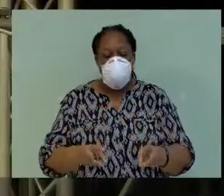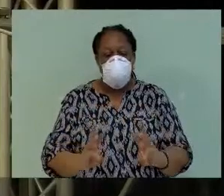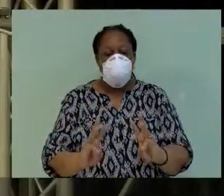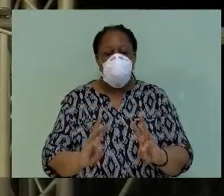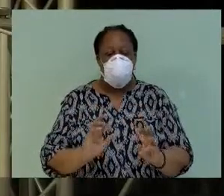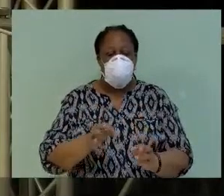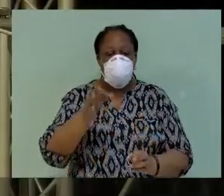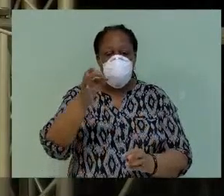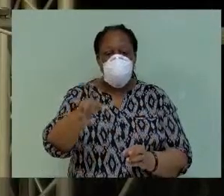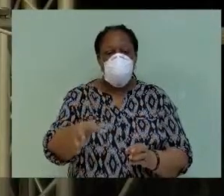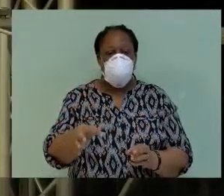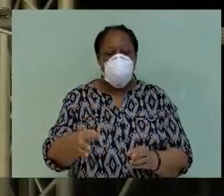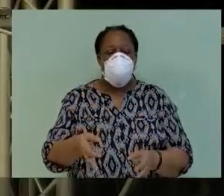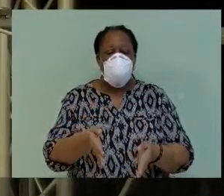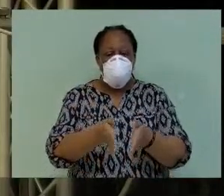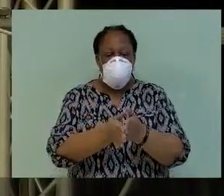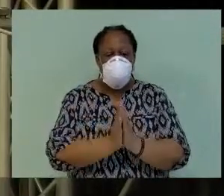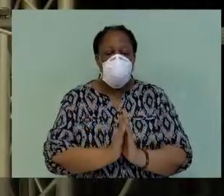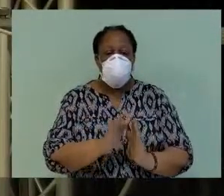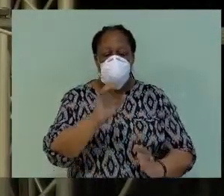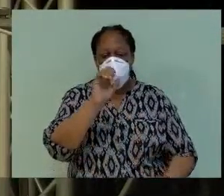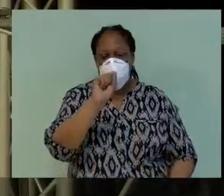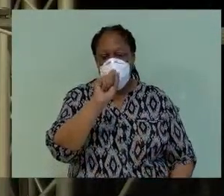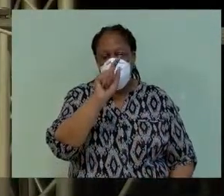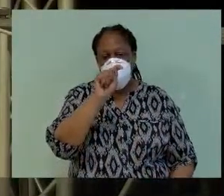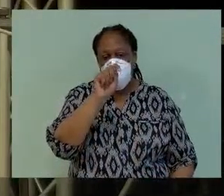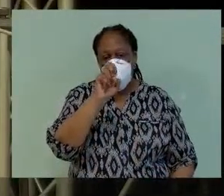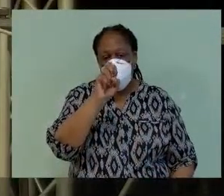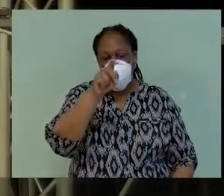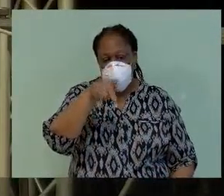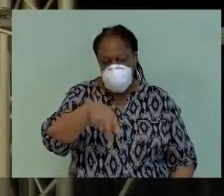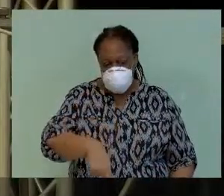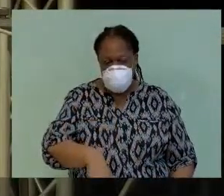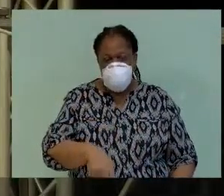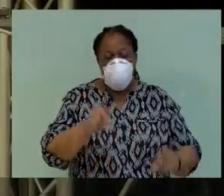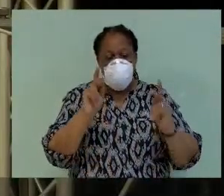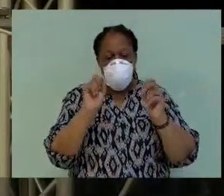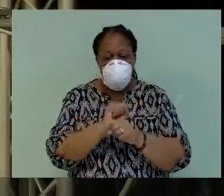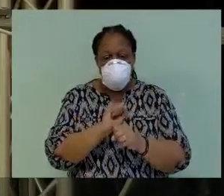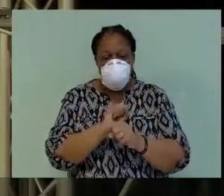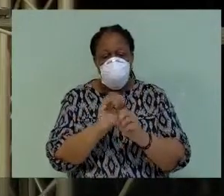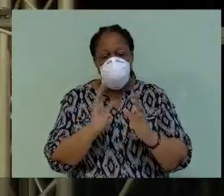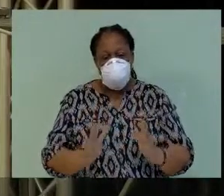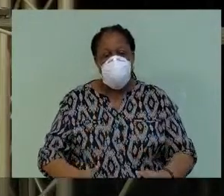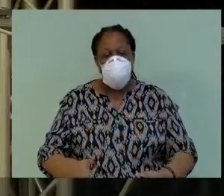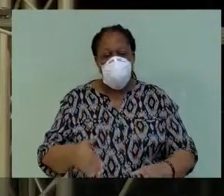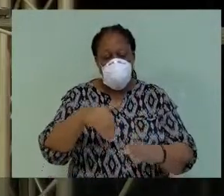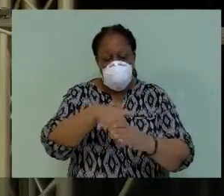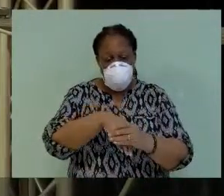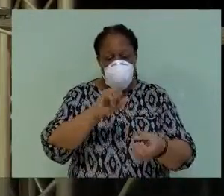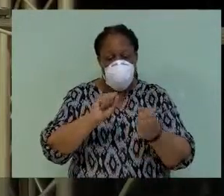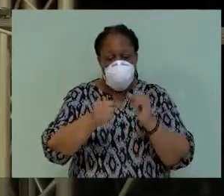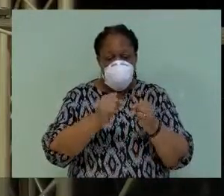the step workers at the Ministry of Sports, particularly those who are coaches,